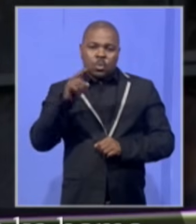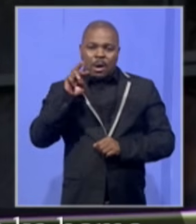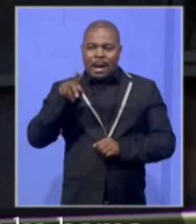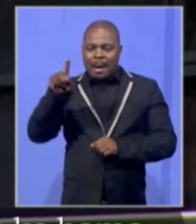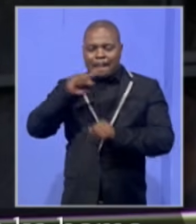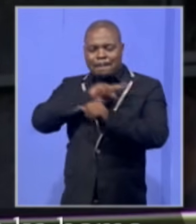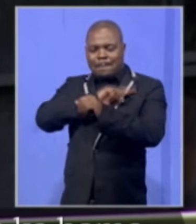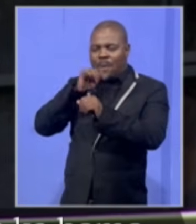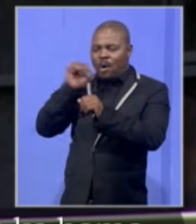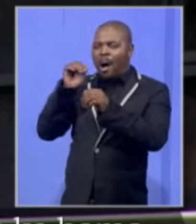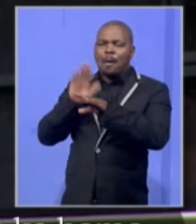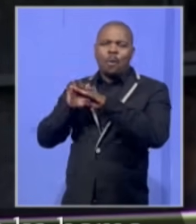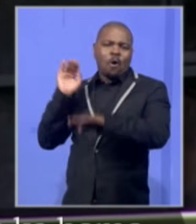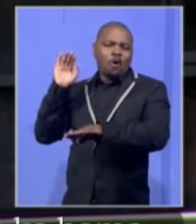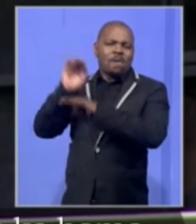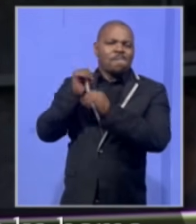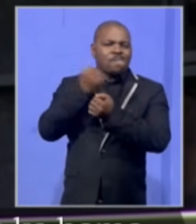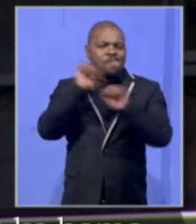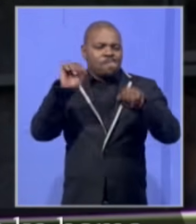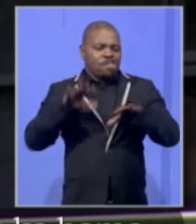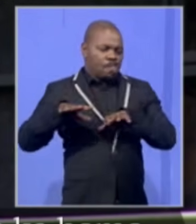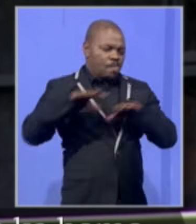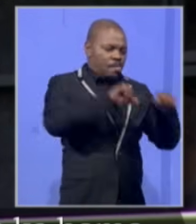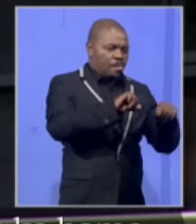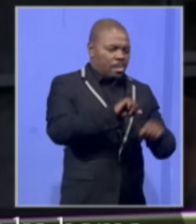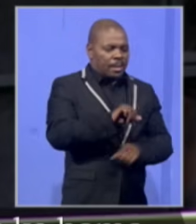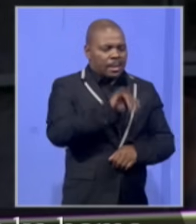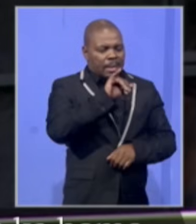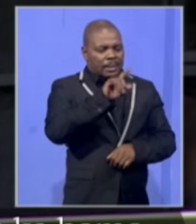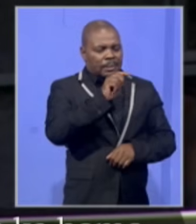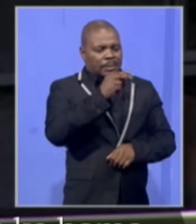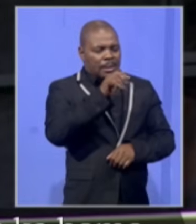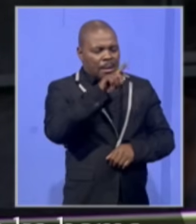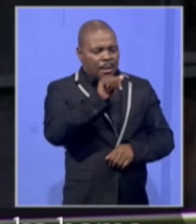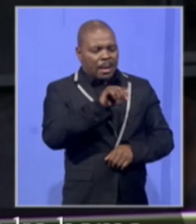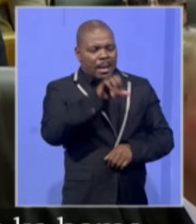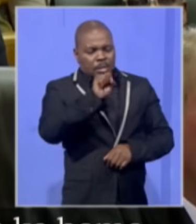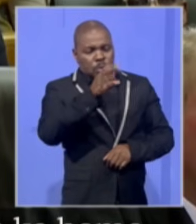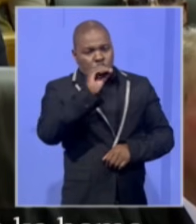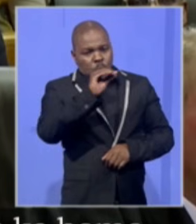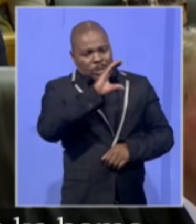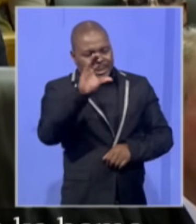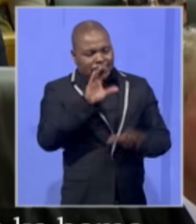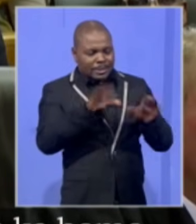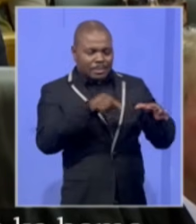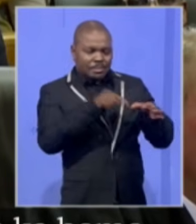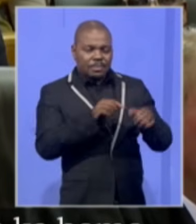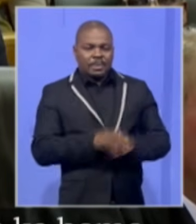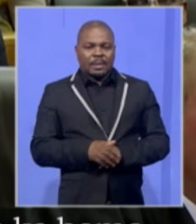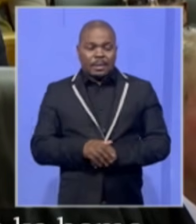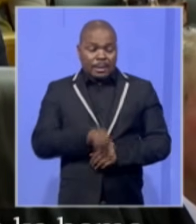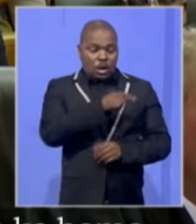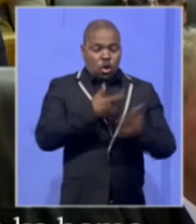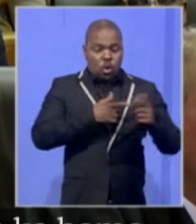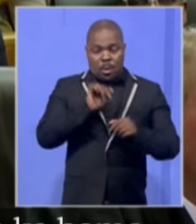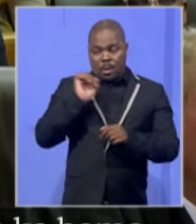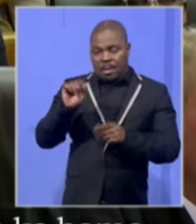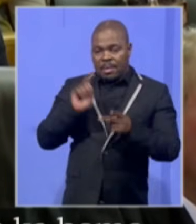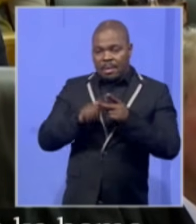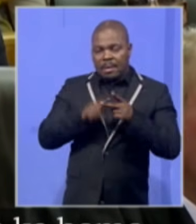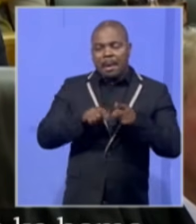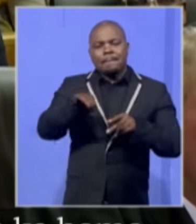anang natso go tsaya setlamo sa Ithala SOC Limited. Babueledi ba Ithala le lephata la bothati jwa dibanka